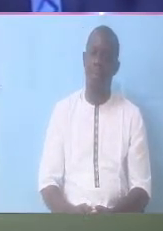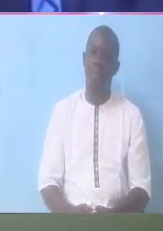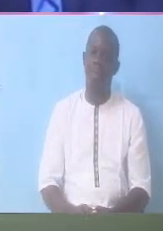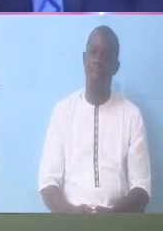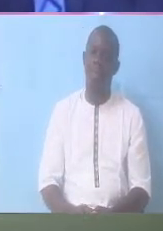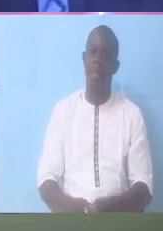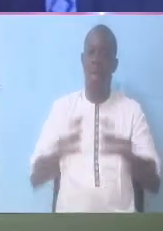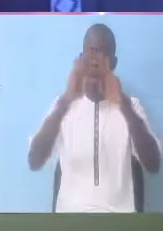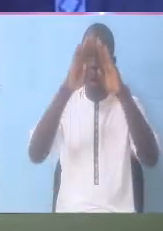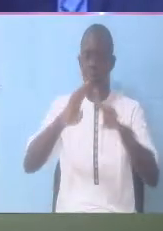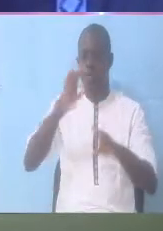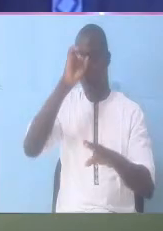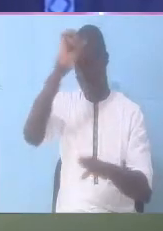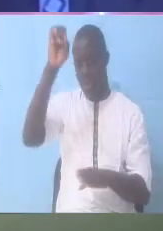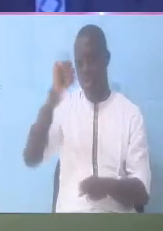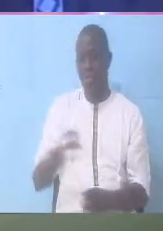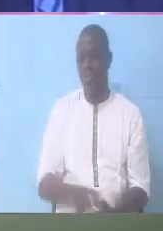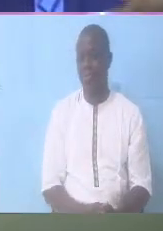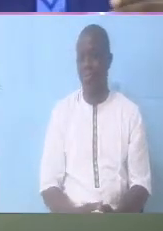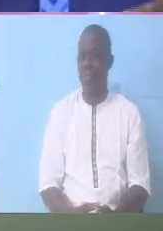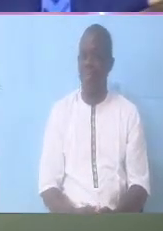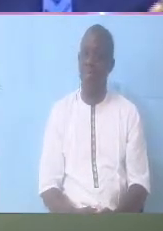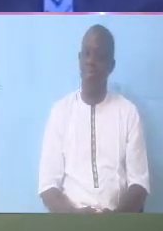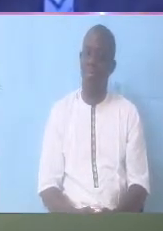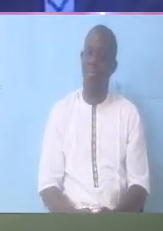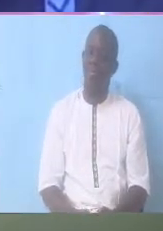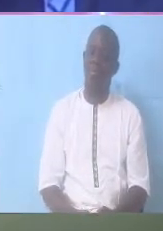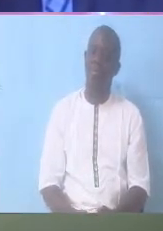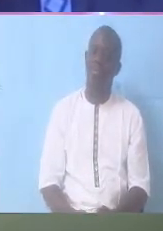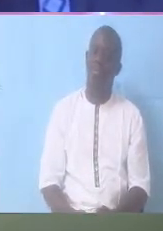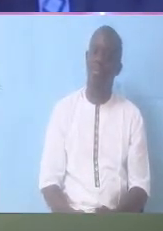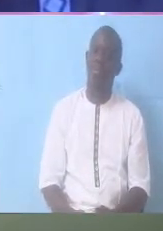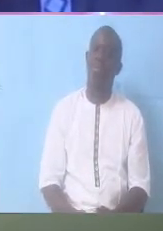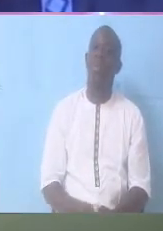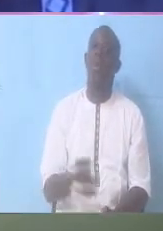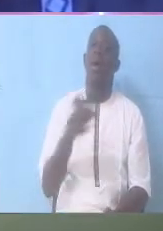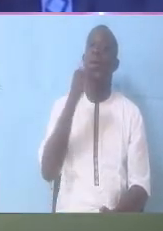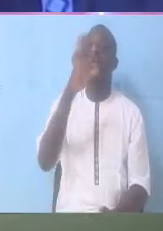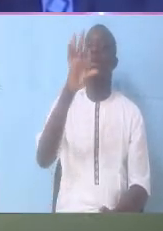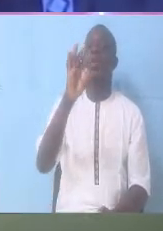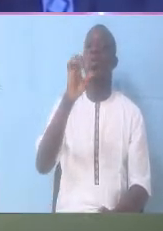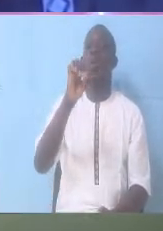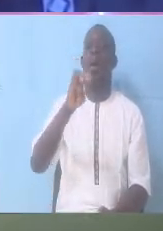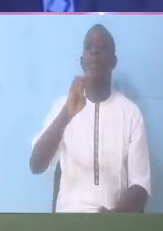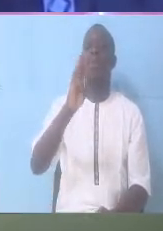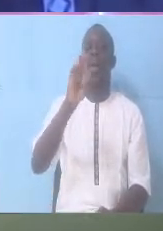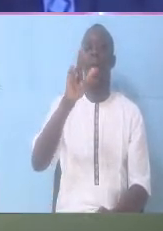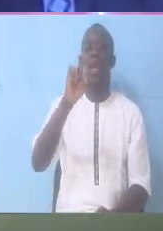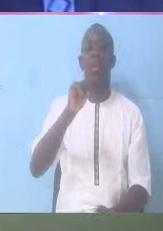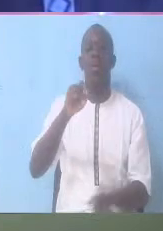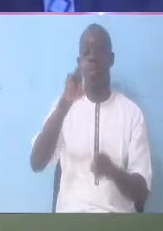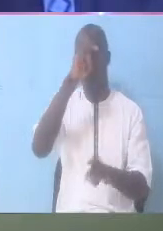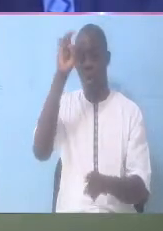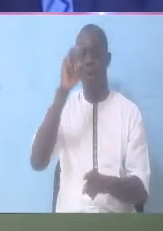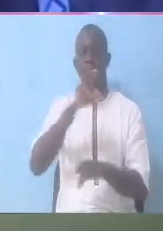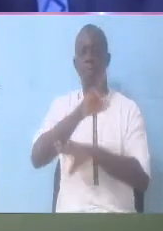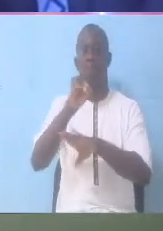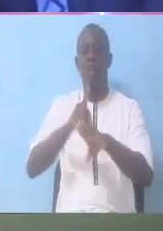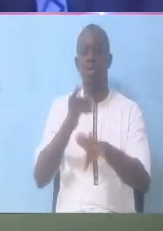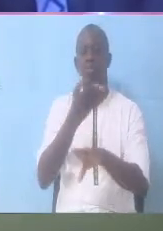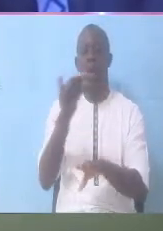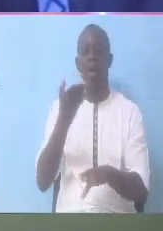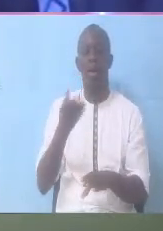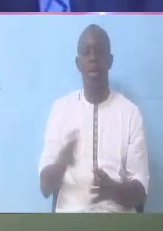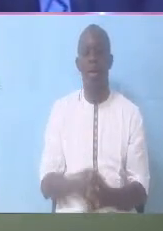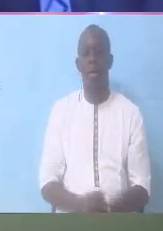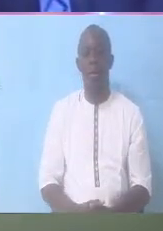State House. State House. Where was Tumbul Tamba walking? State House. Could you